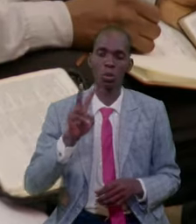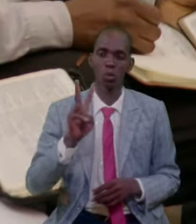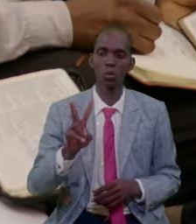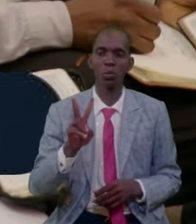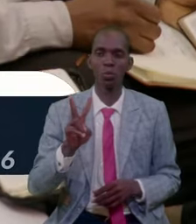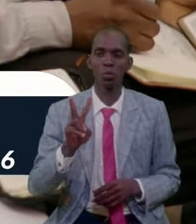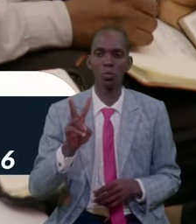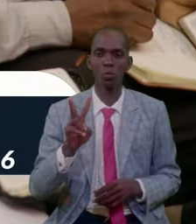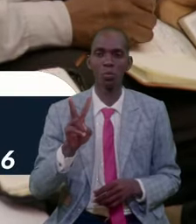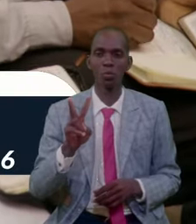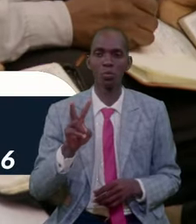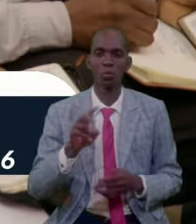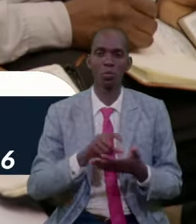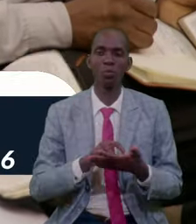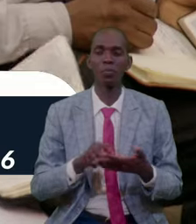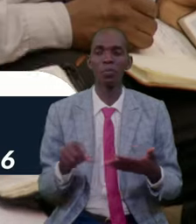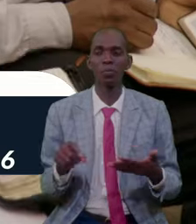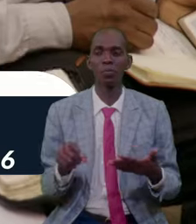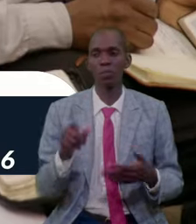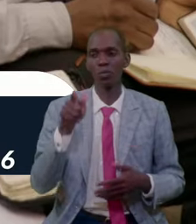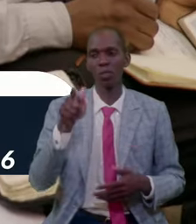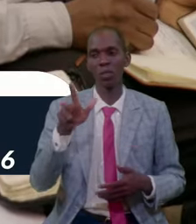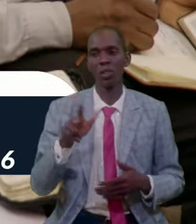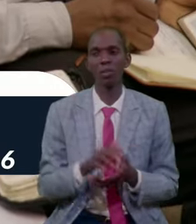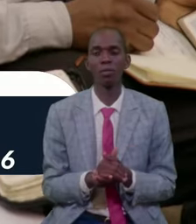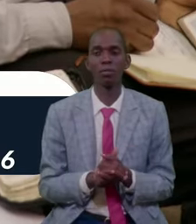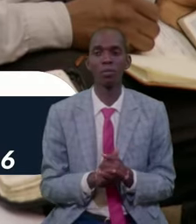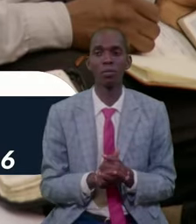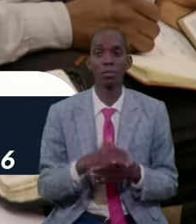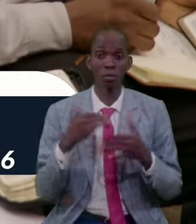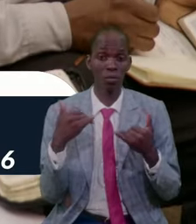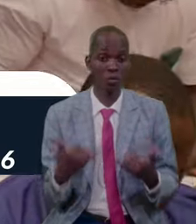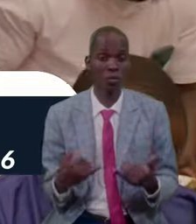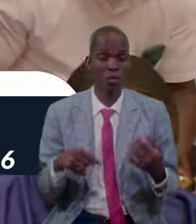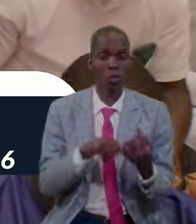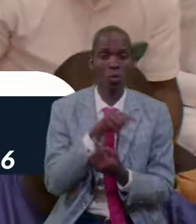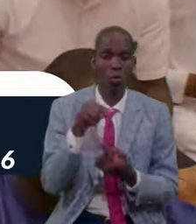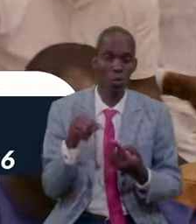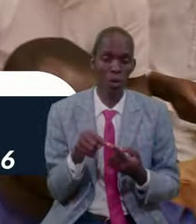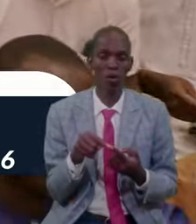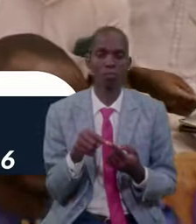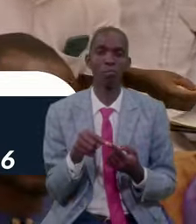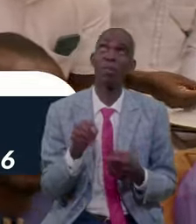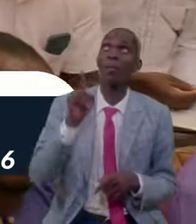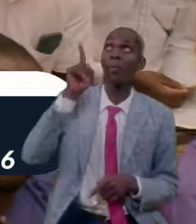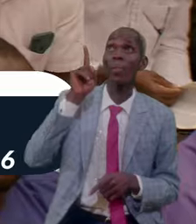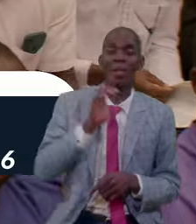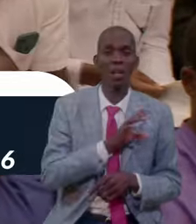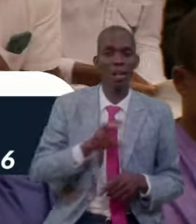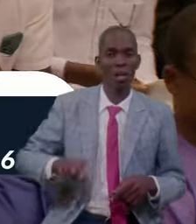John chapter 2, reading from verse 23. Now, when he, Christ, was